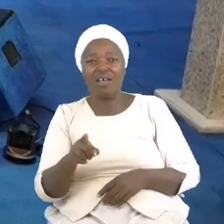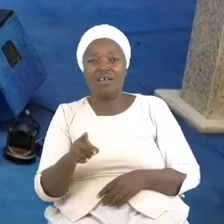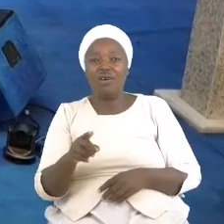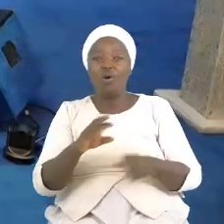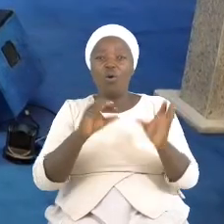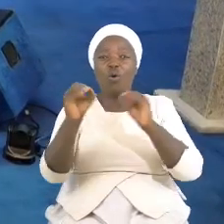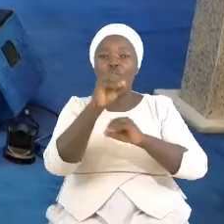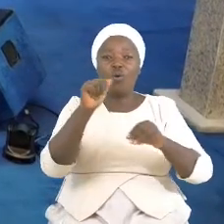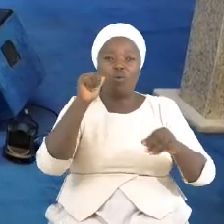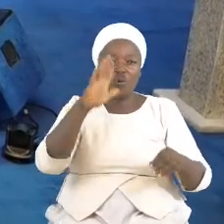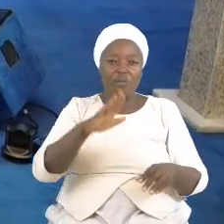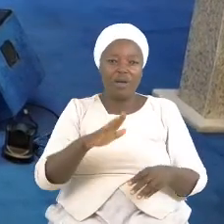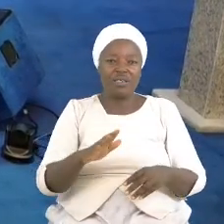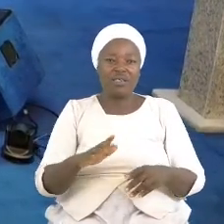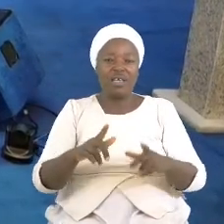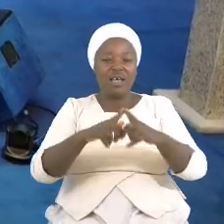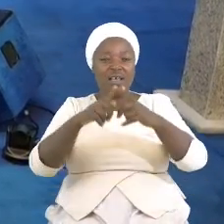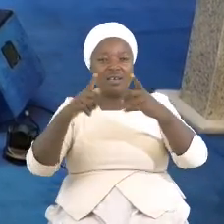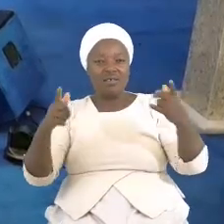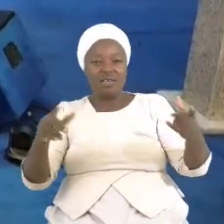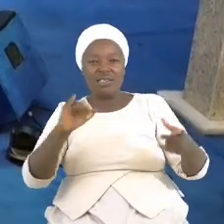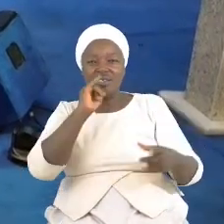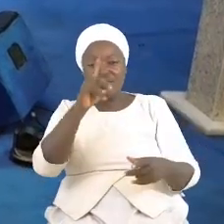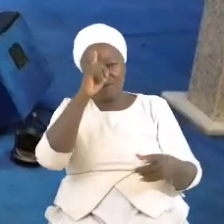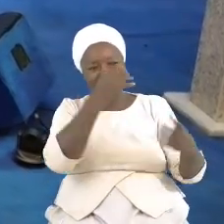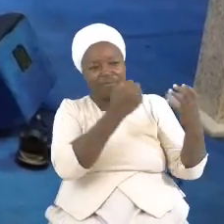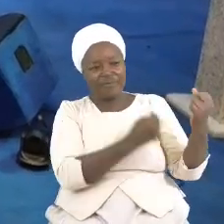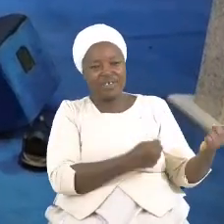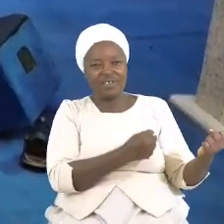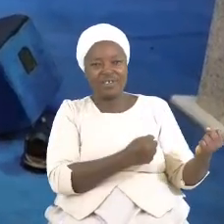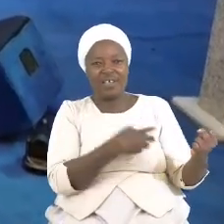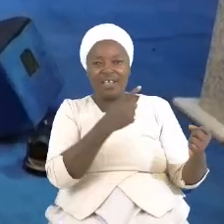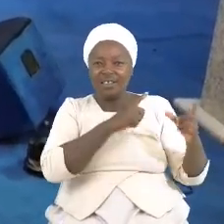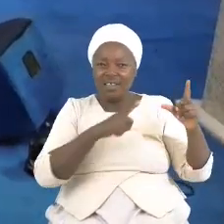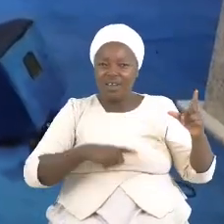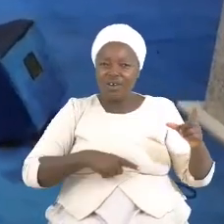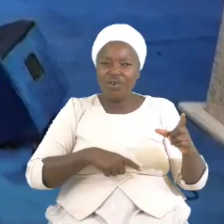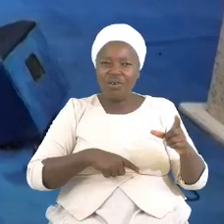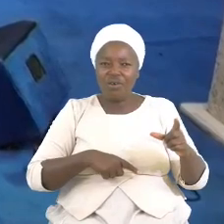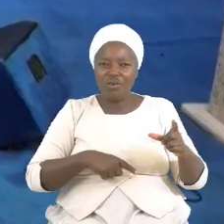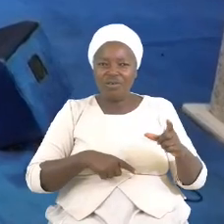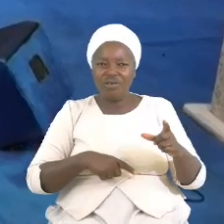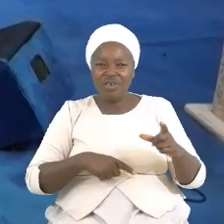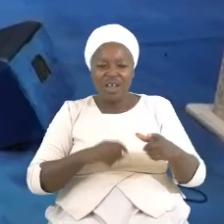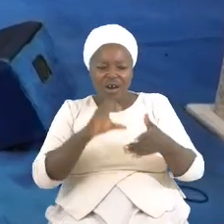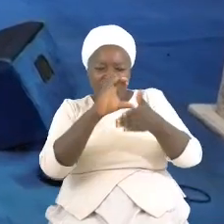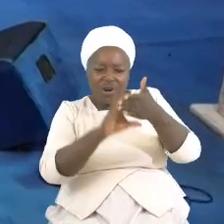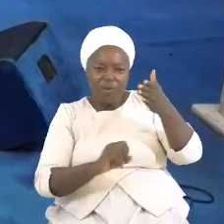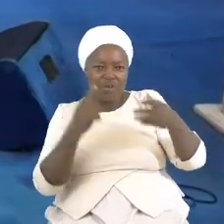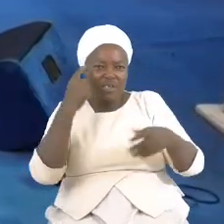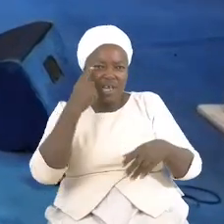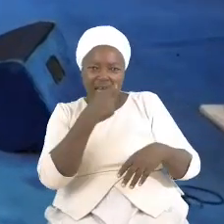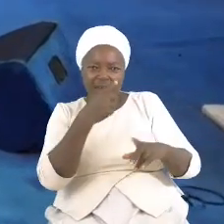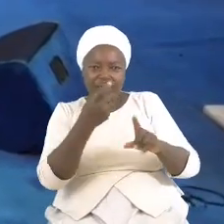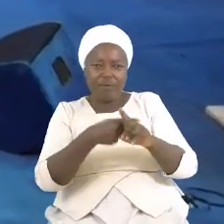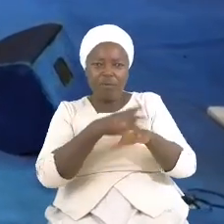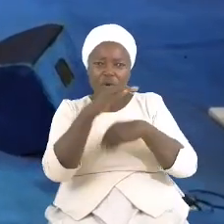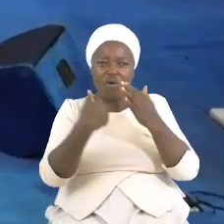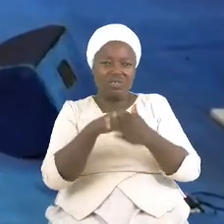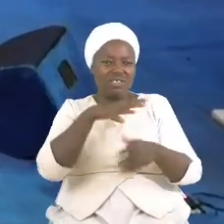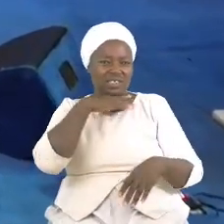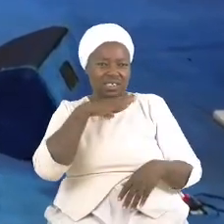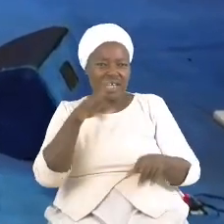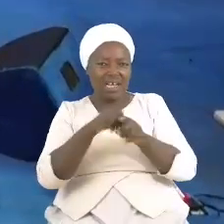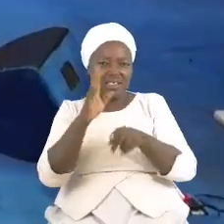great is thy faith. The Lord looked away from her filthiness as a dog because of the